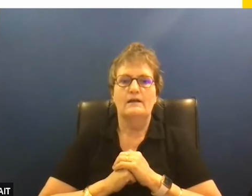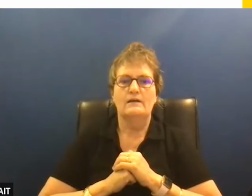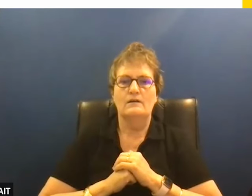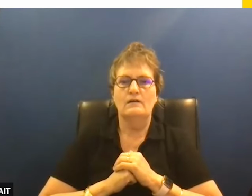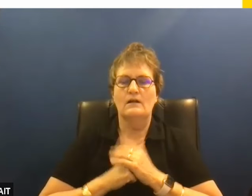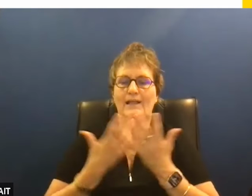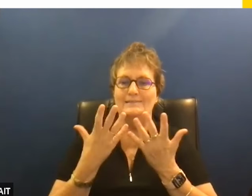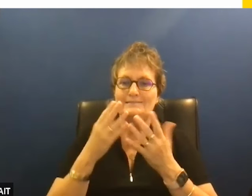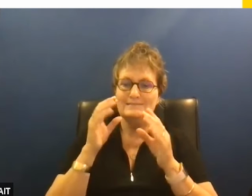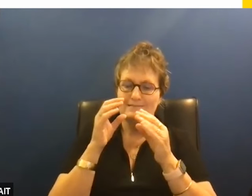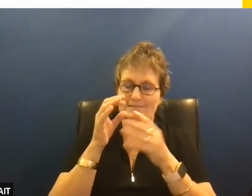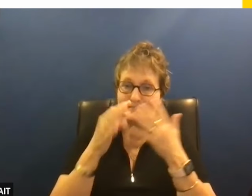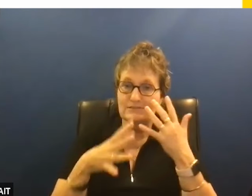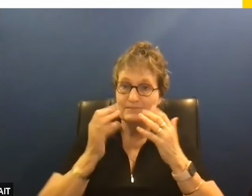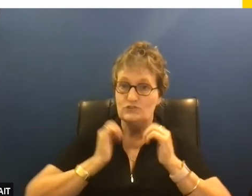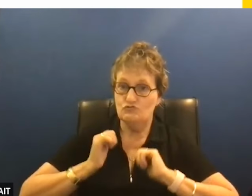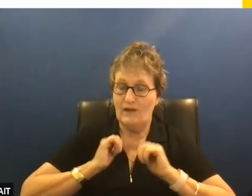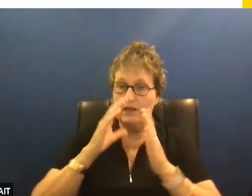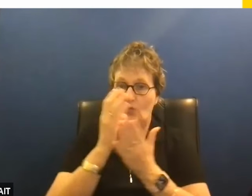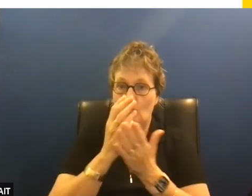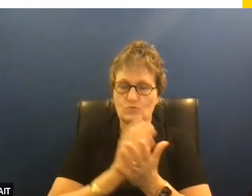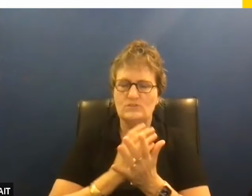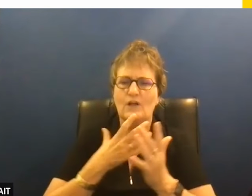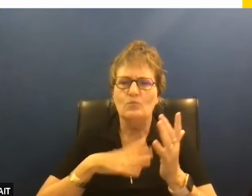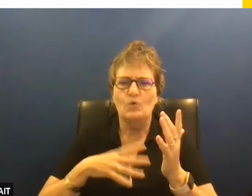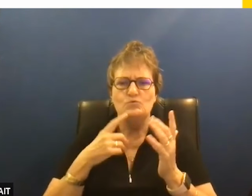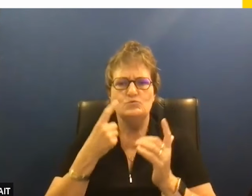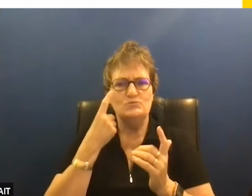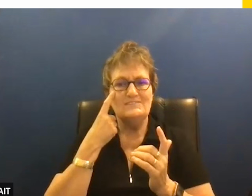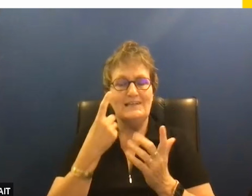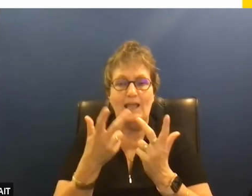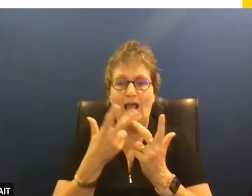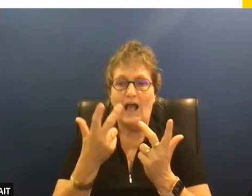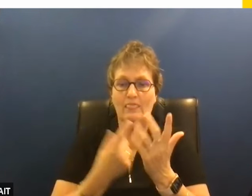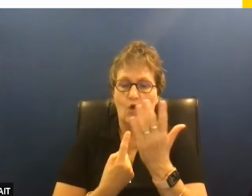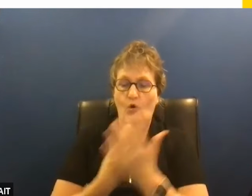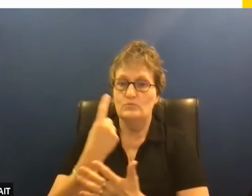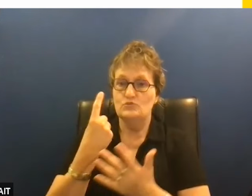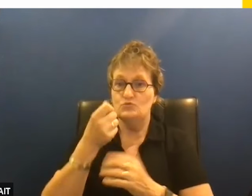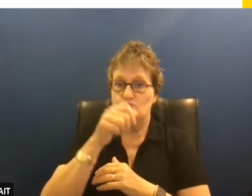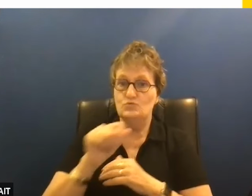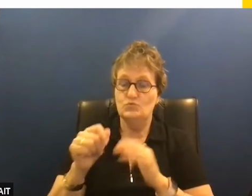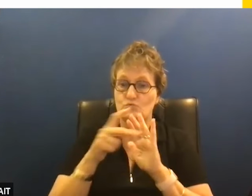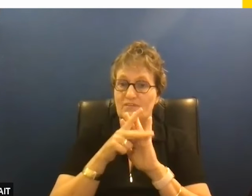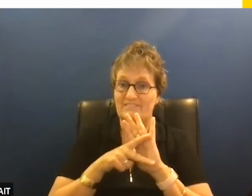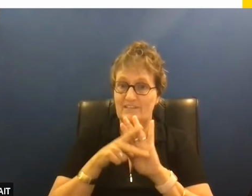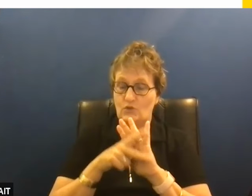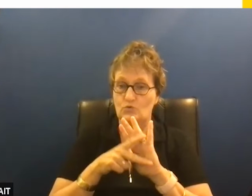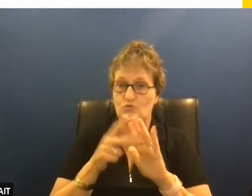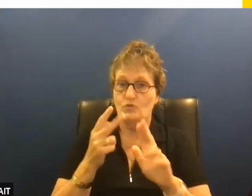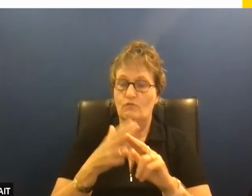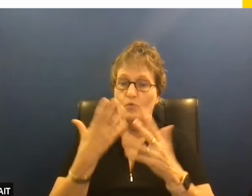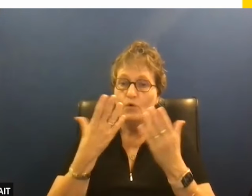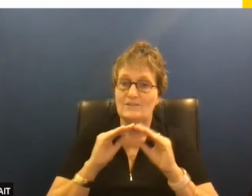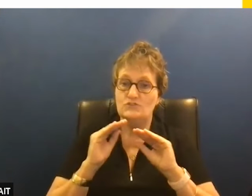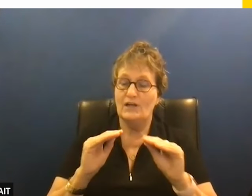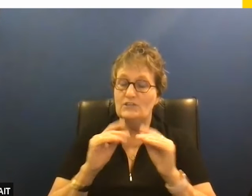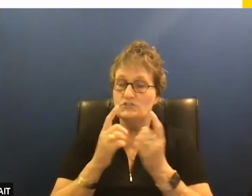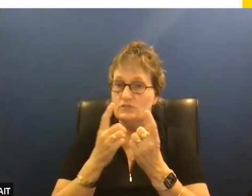courses, and we want to seek other opportunities to include these VR videos as education materials or